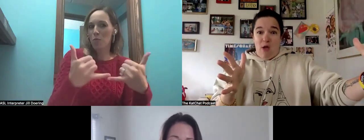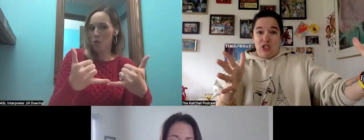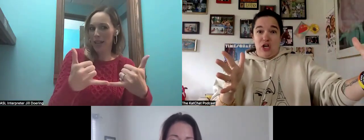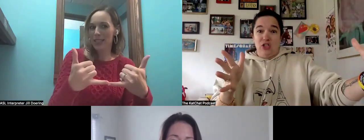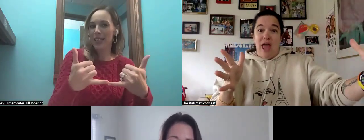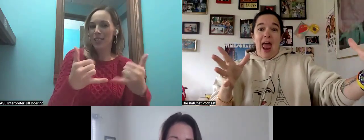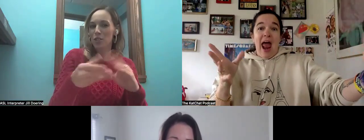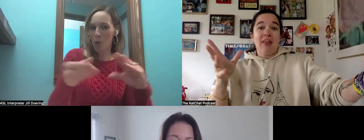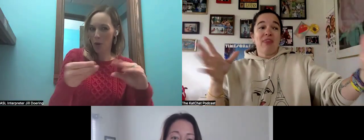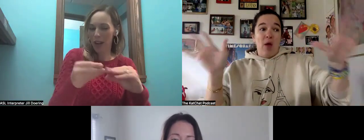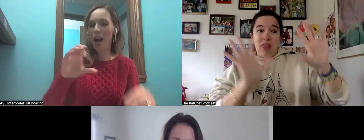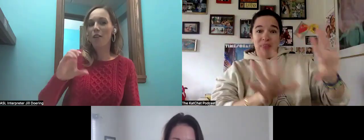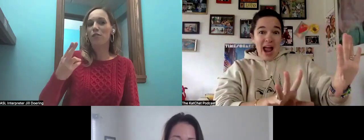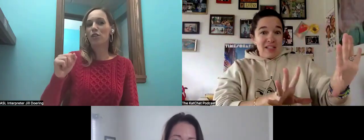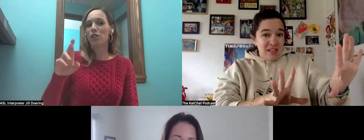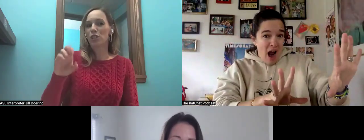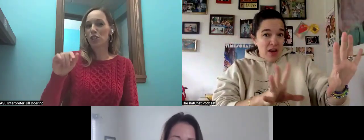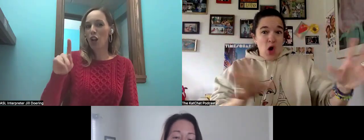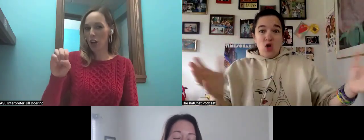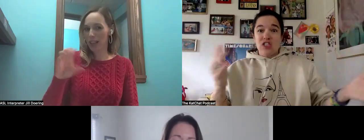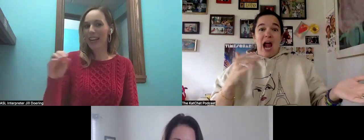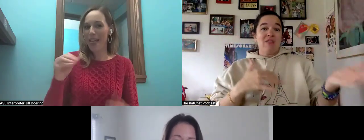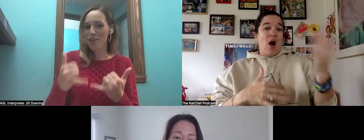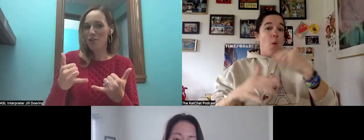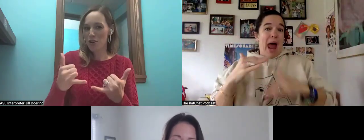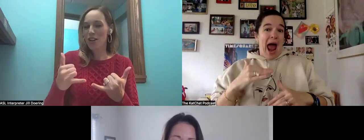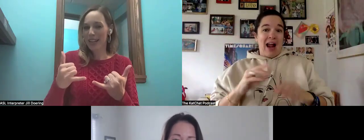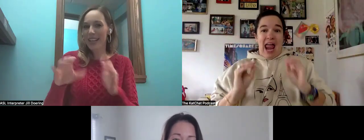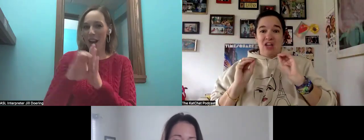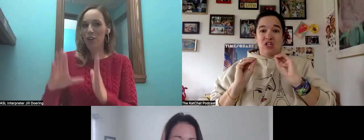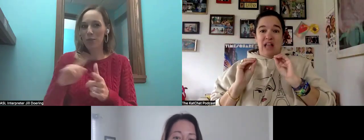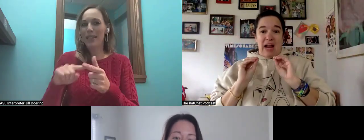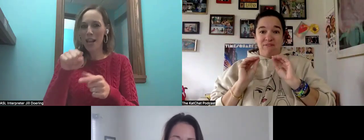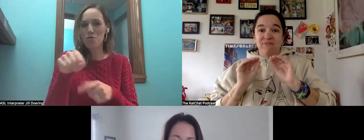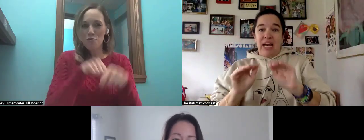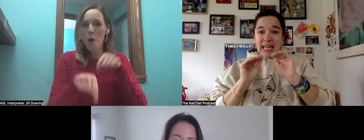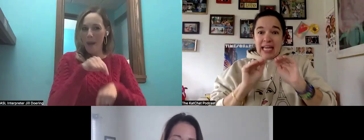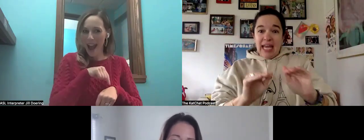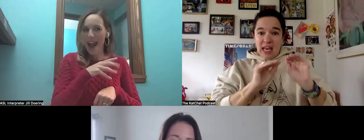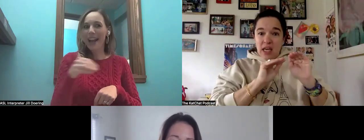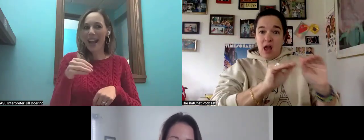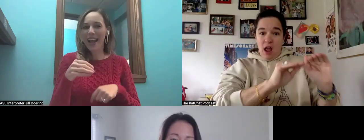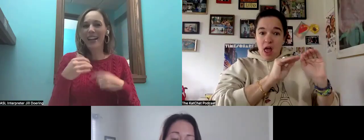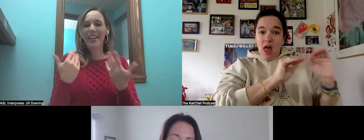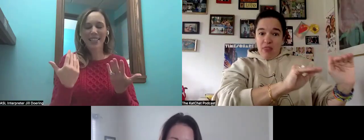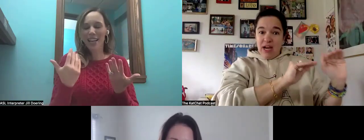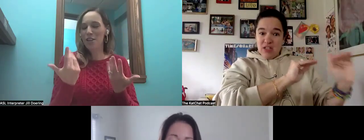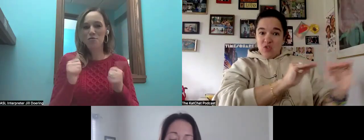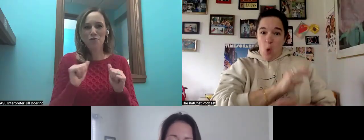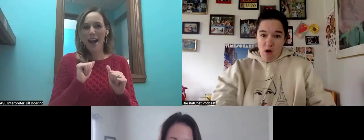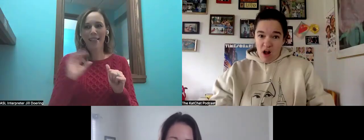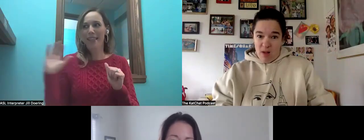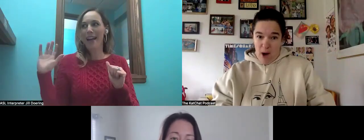current characters. And then Mhm. when that's done, you should kind of like go back and just like fit in